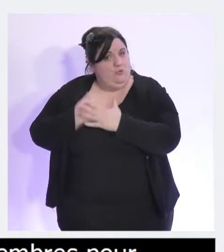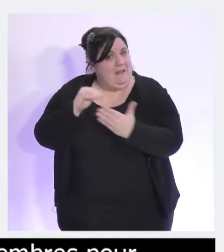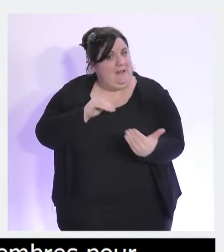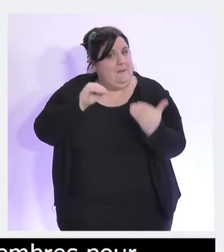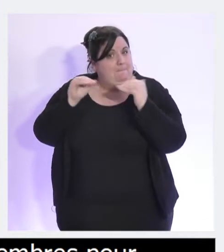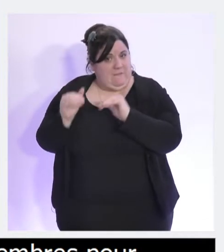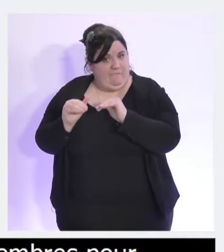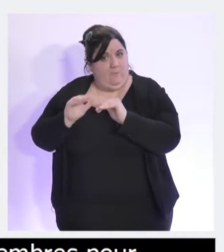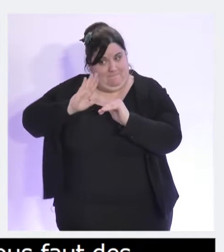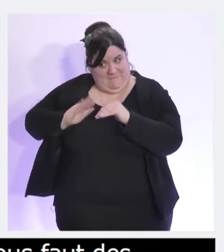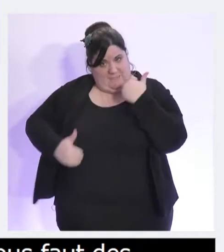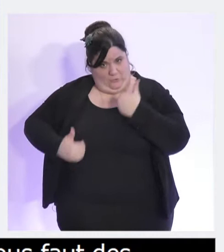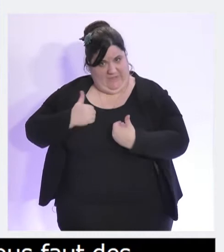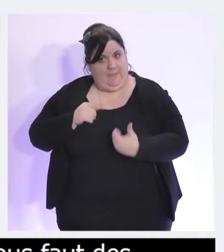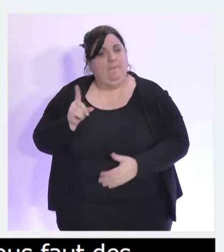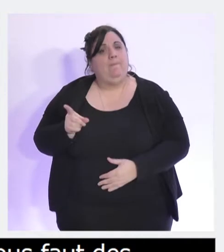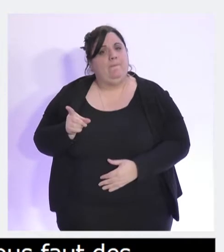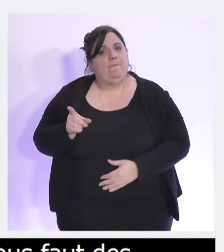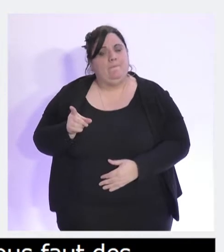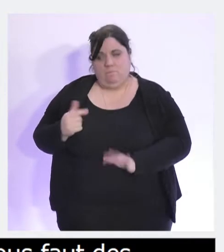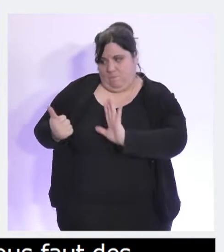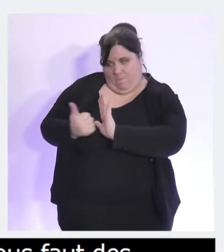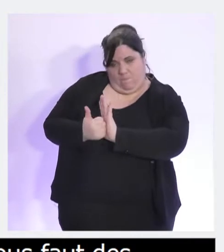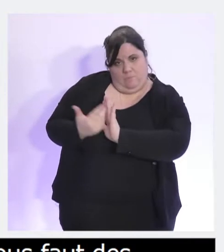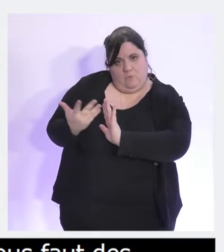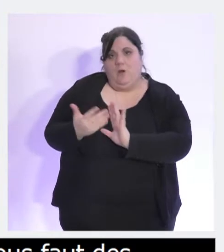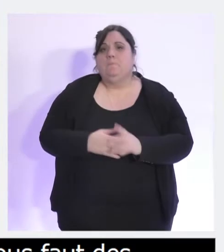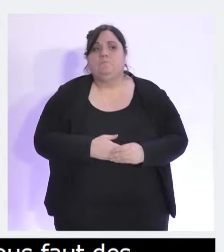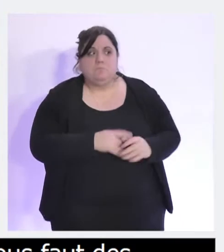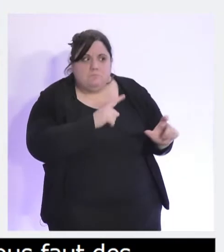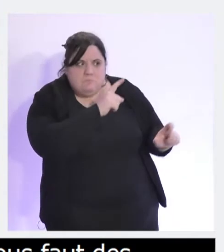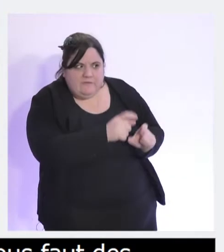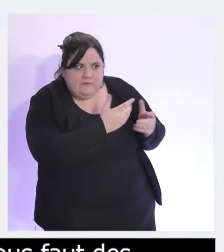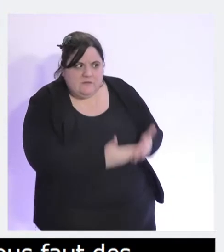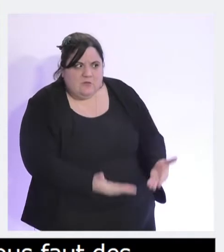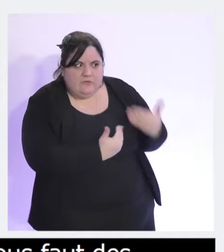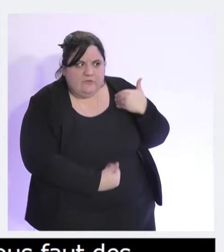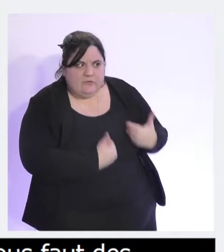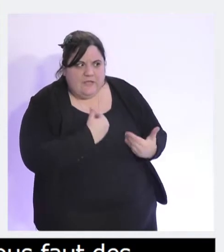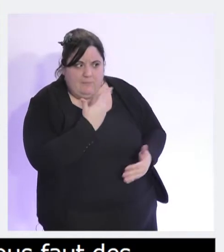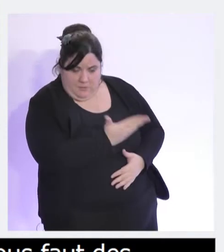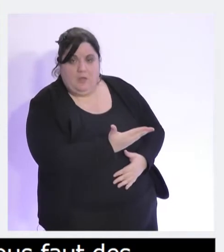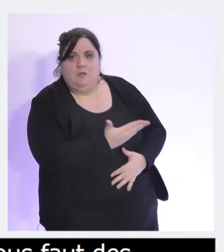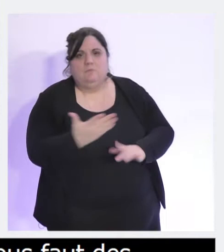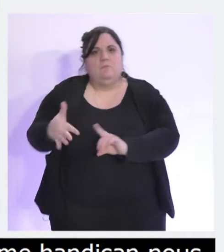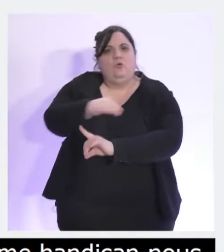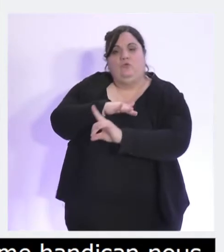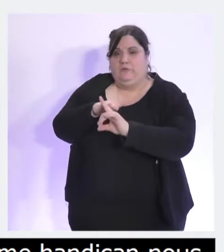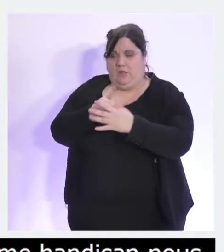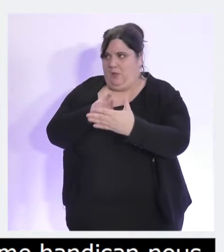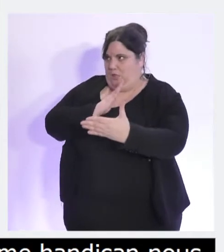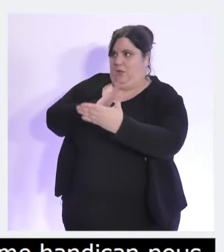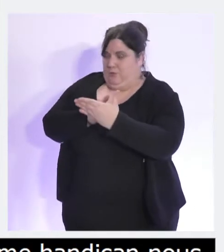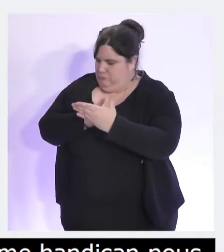of persons with disabilities and civil society. We also call on member states to adopt ambitious